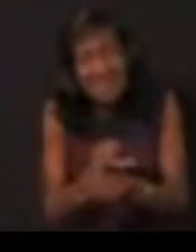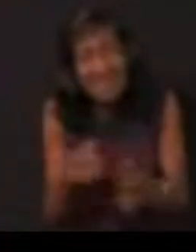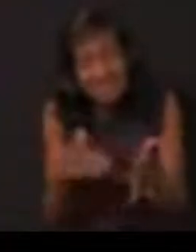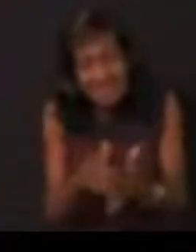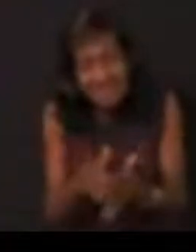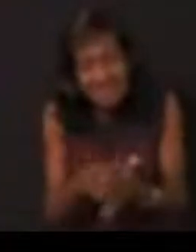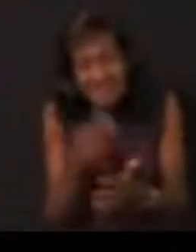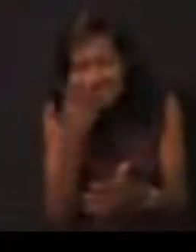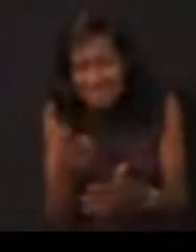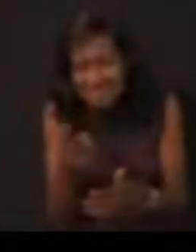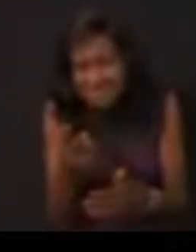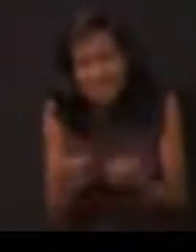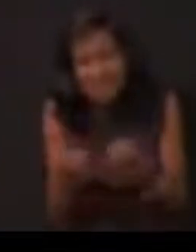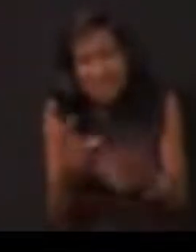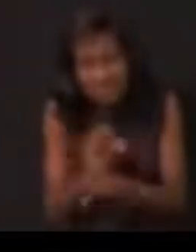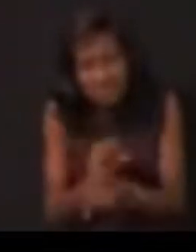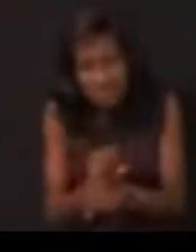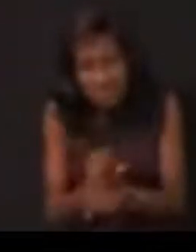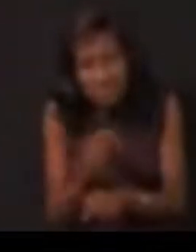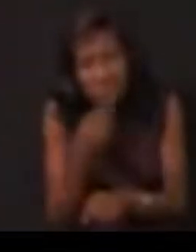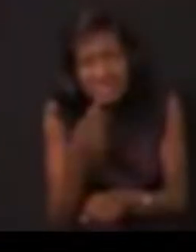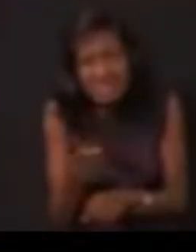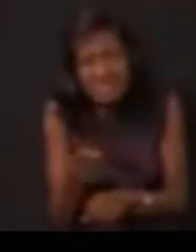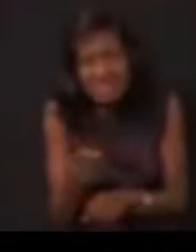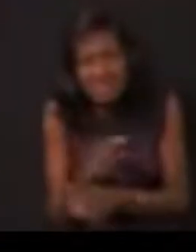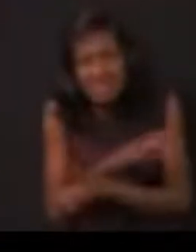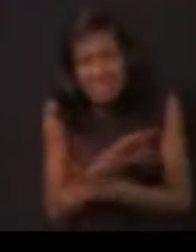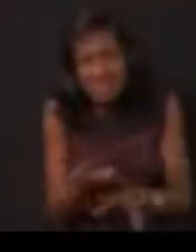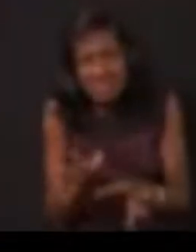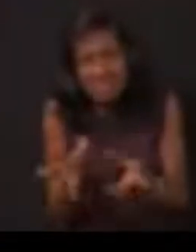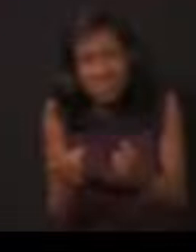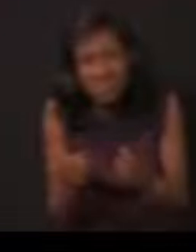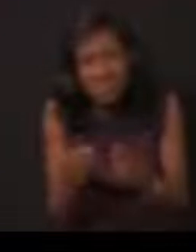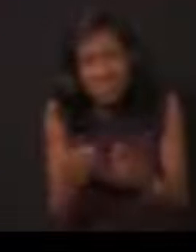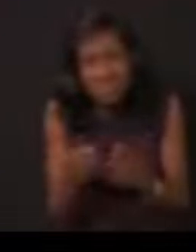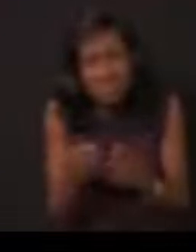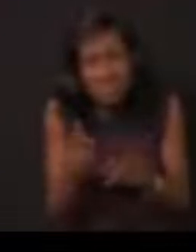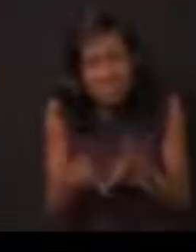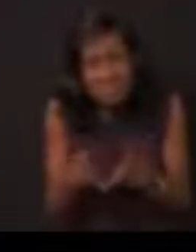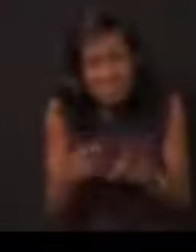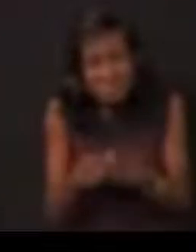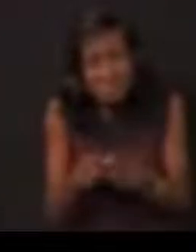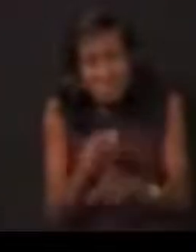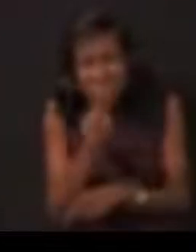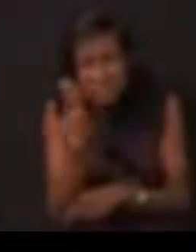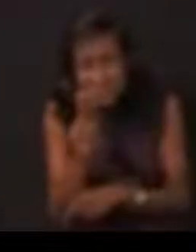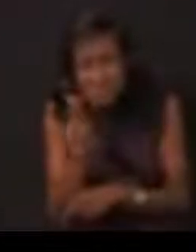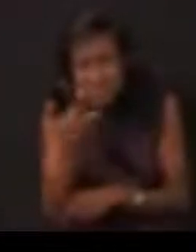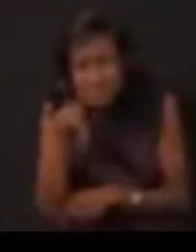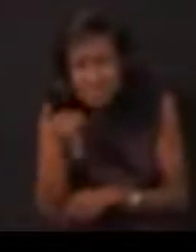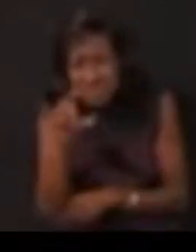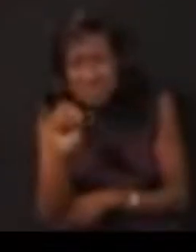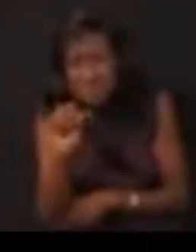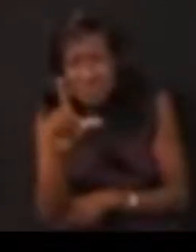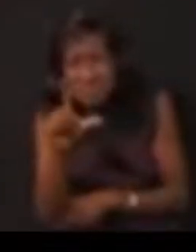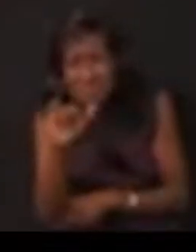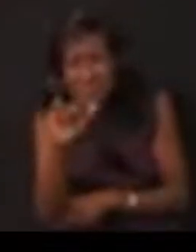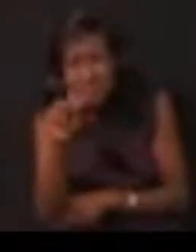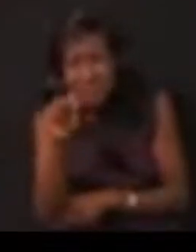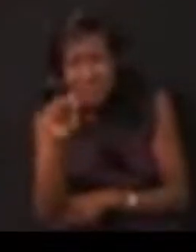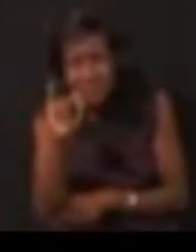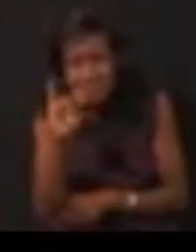I also hope we can keep politics out of our COVID response, because it requires all of us to come together